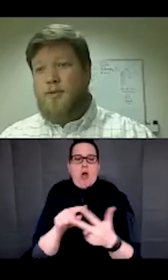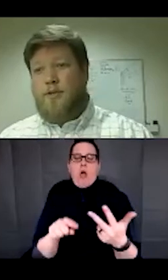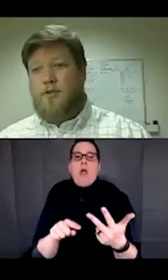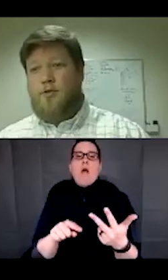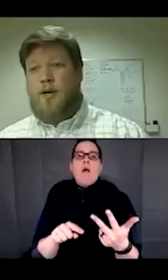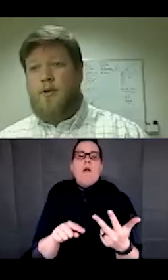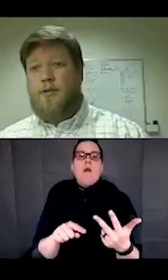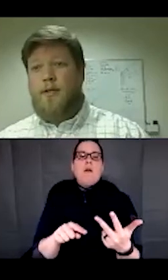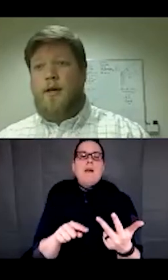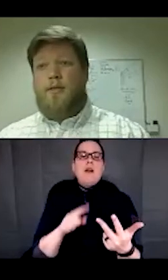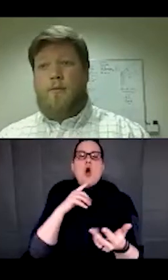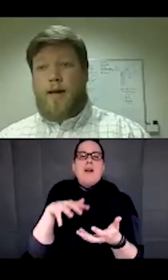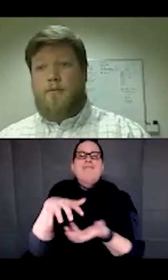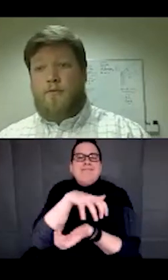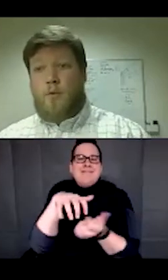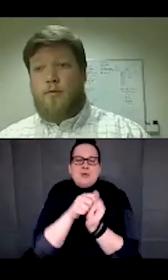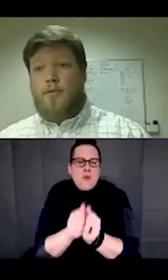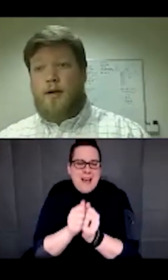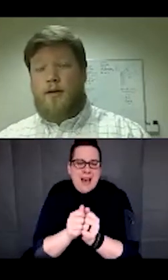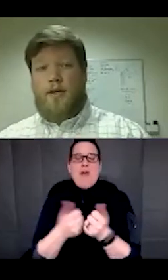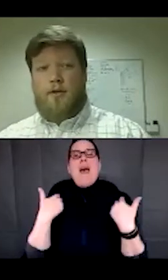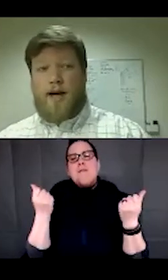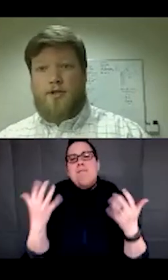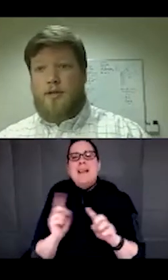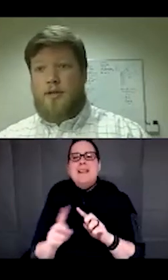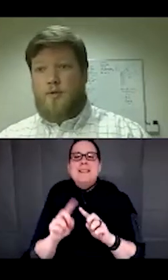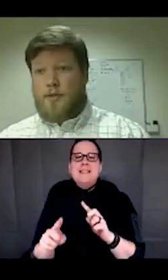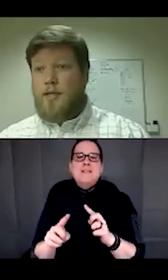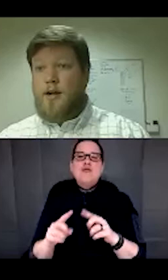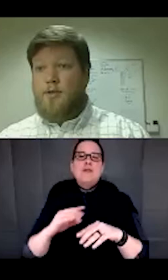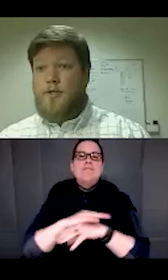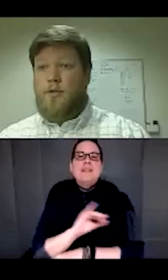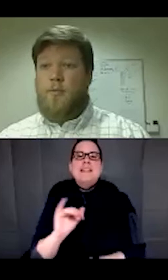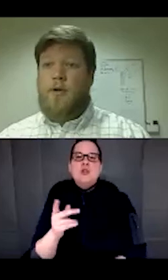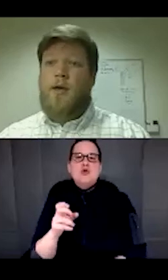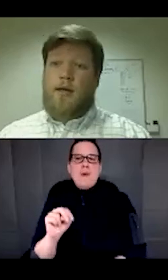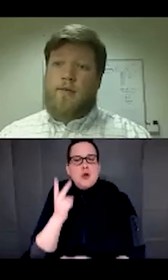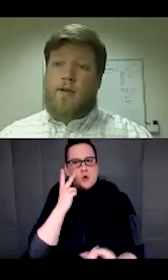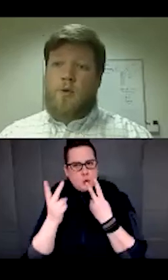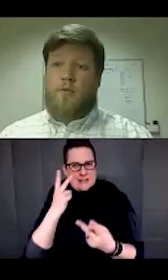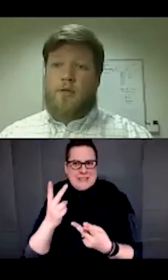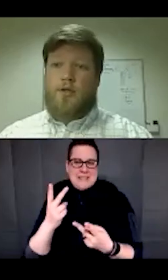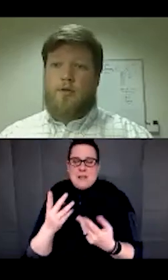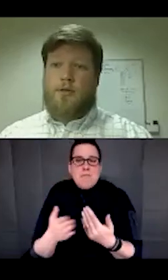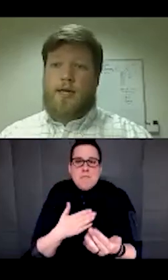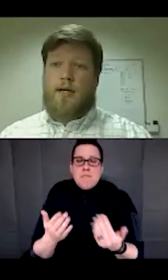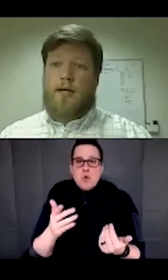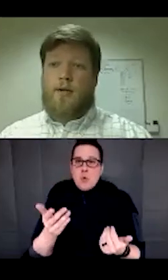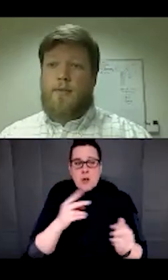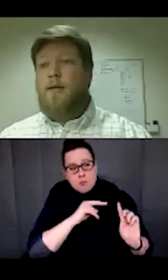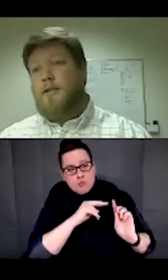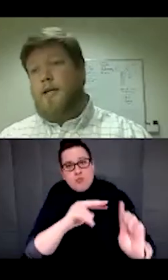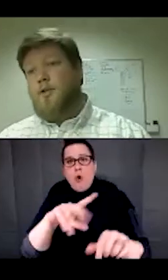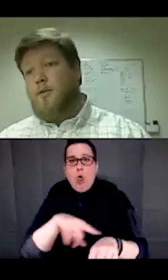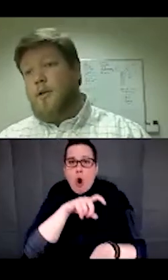in observational social networks. There are many forms of interaction that you could see in an observational network, even if you have longitudinal data, that